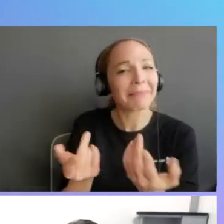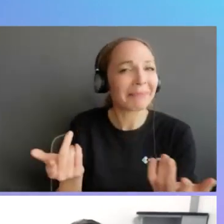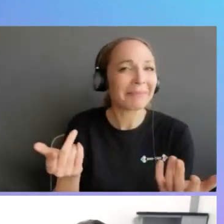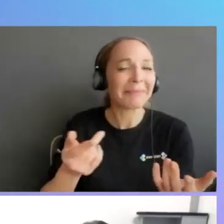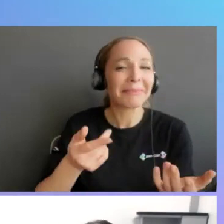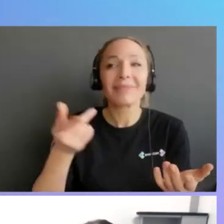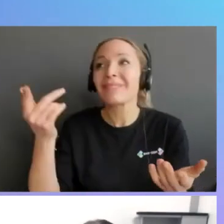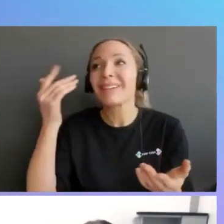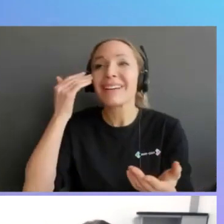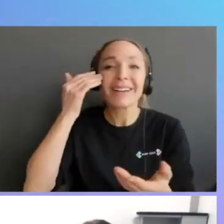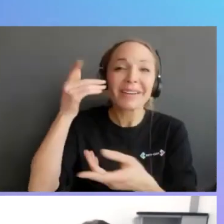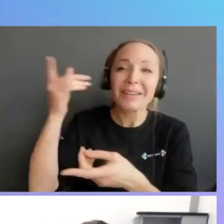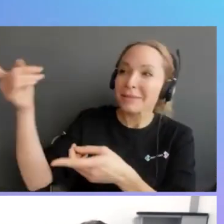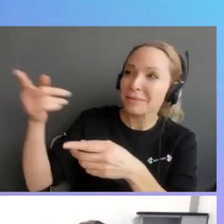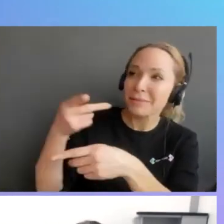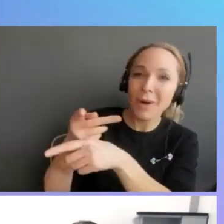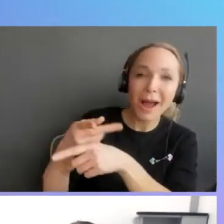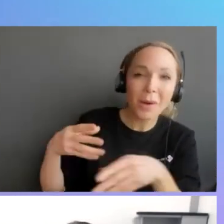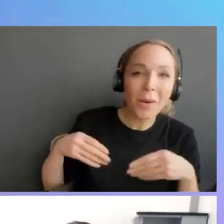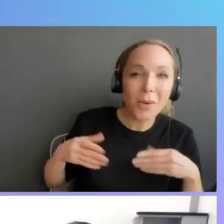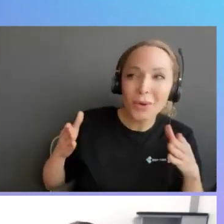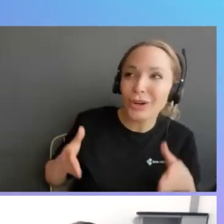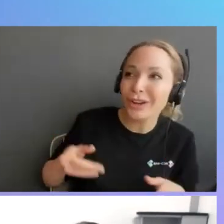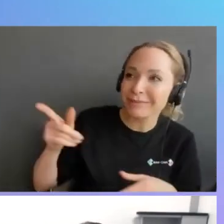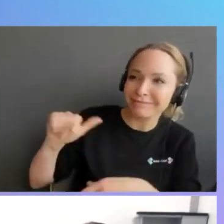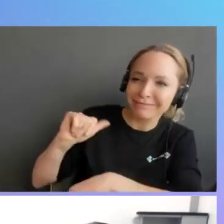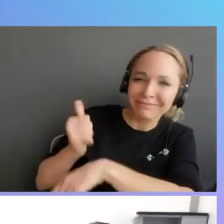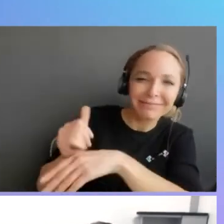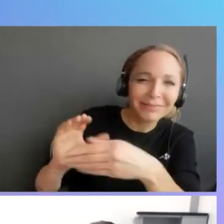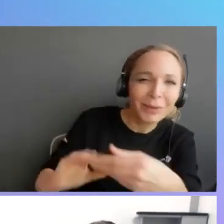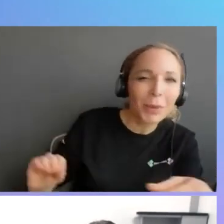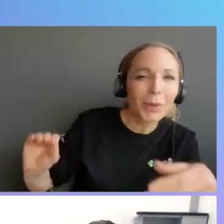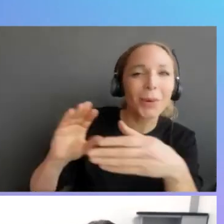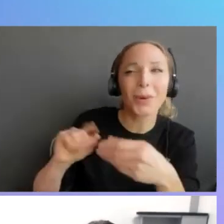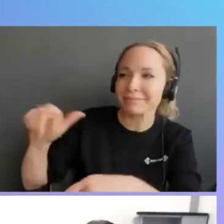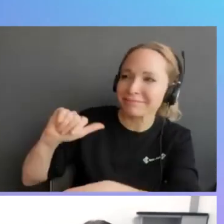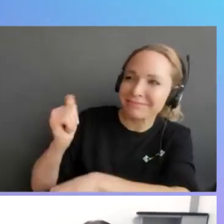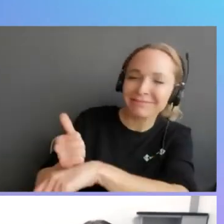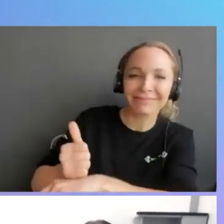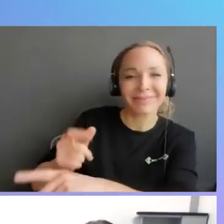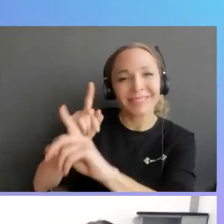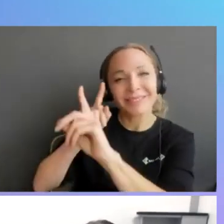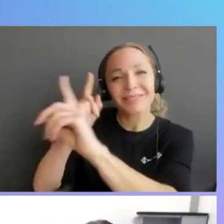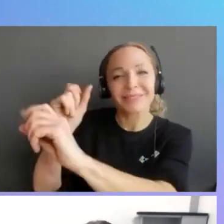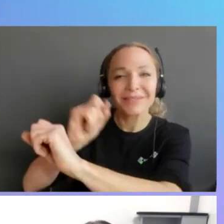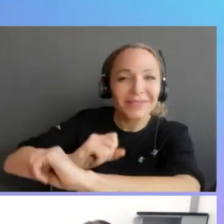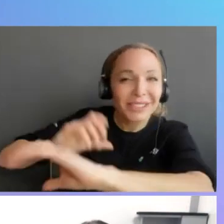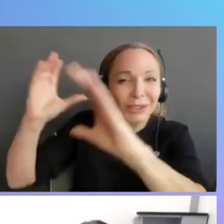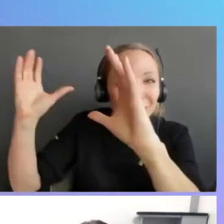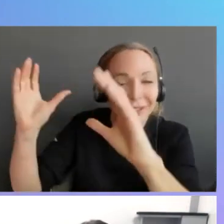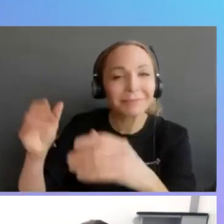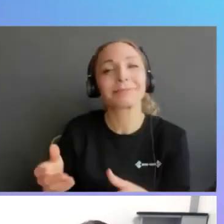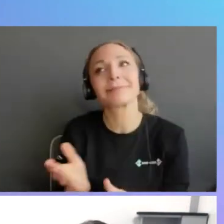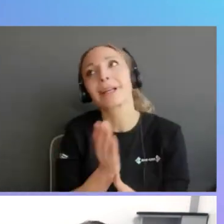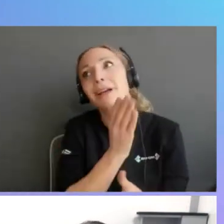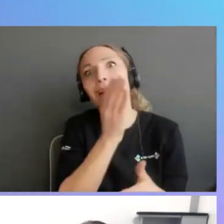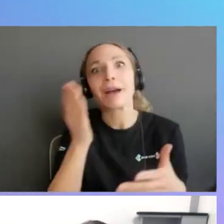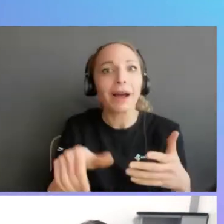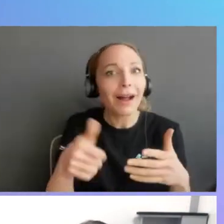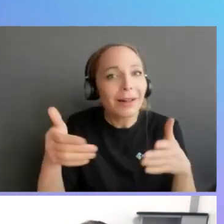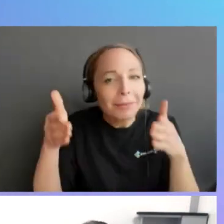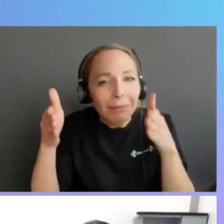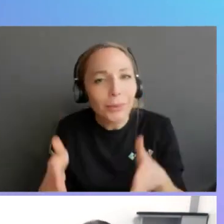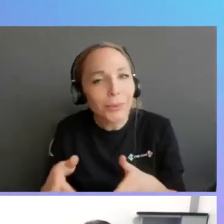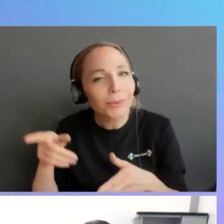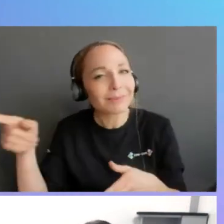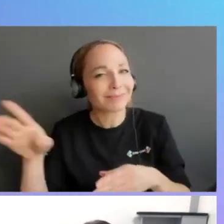stories, sets out the big vision and strategy for the team. The business analyst writes the requirements, make sure that everybody's understanding things